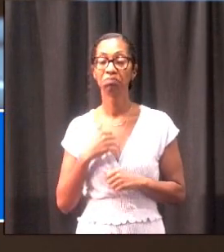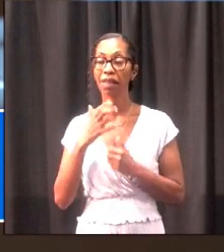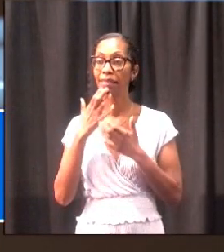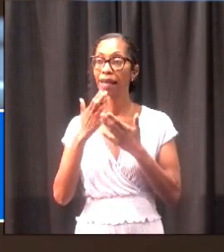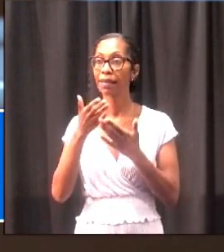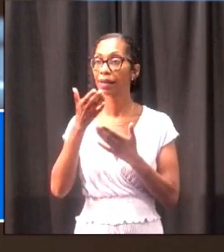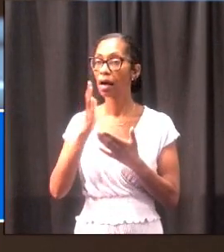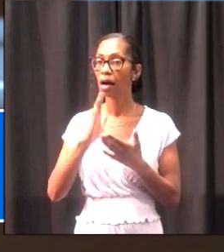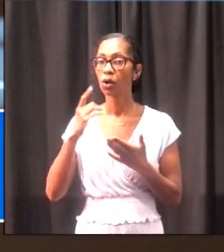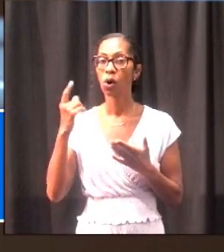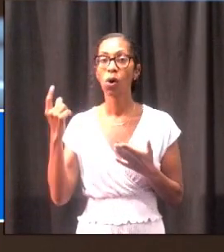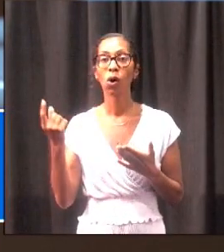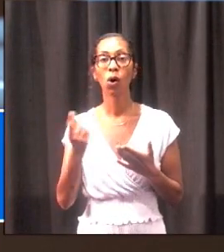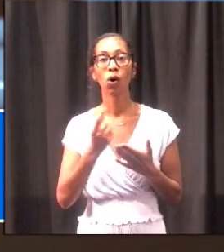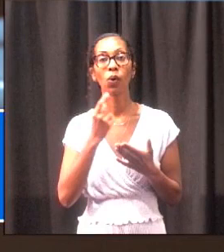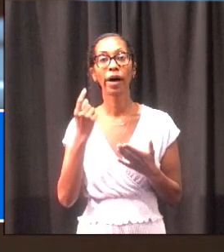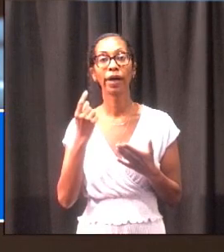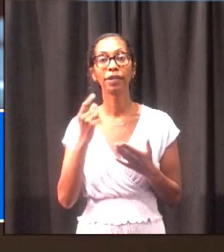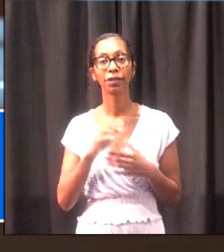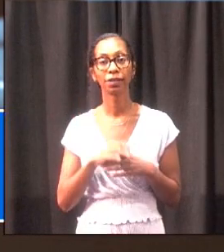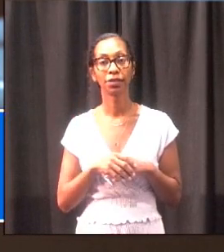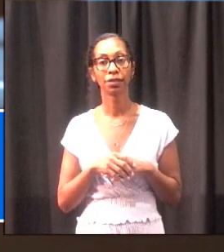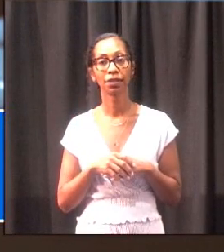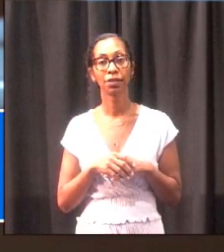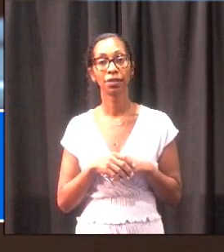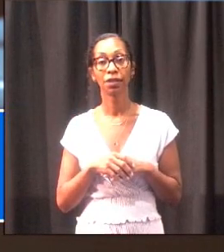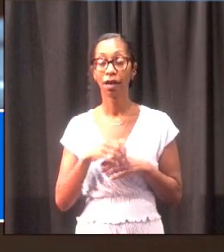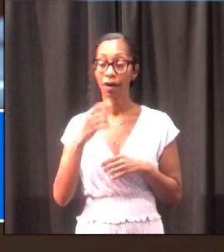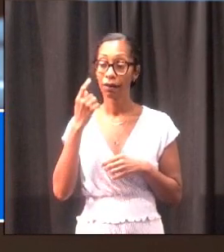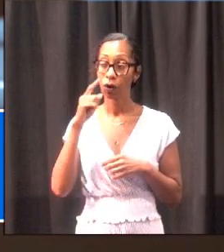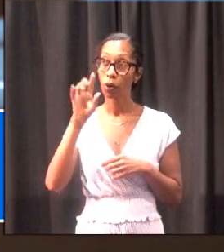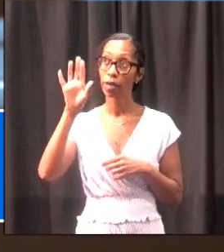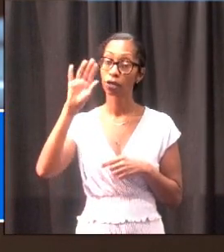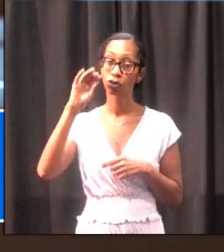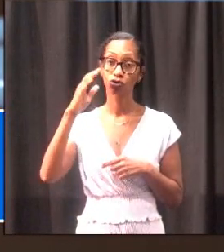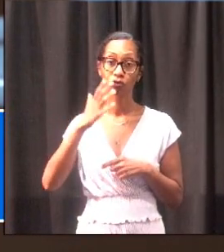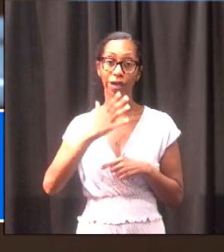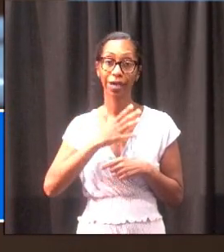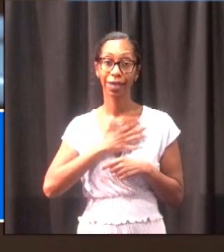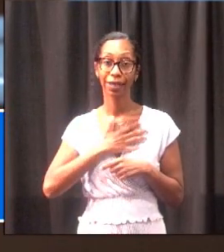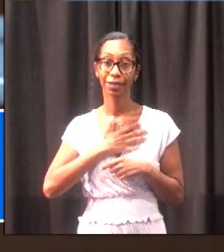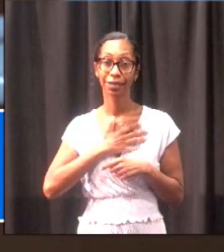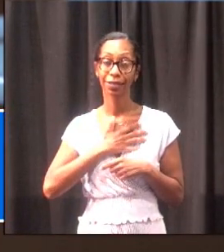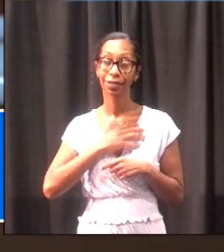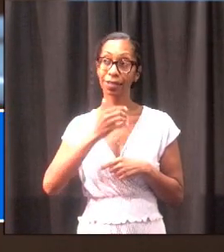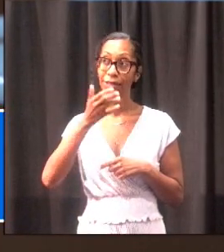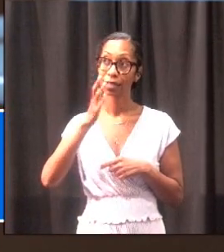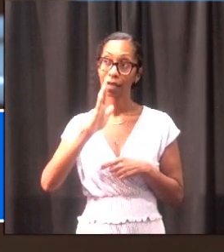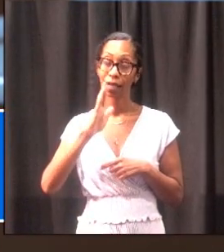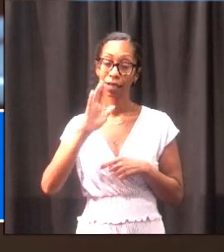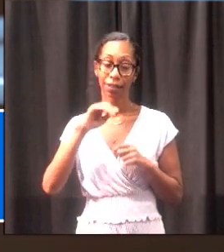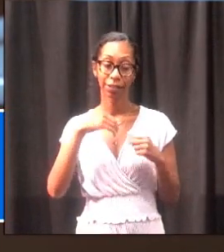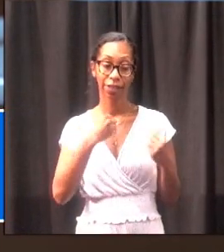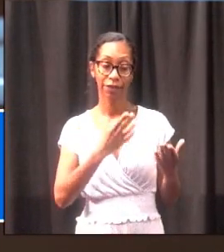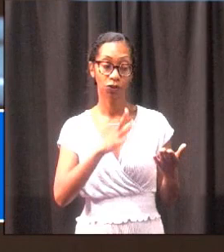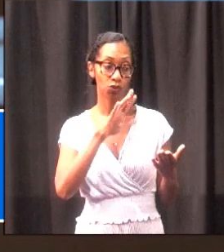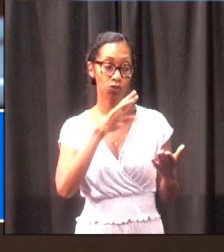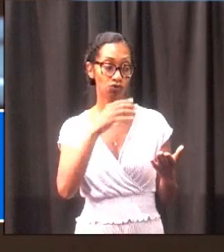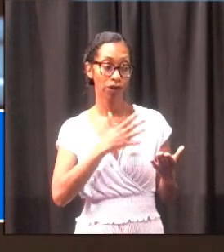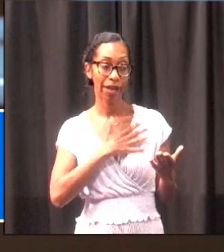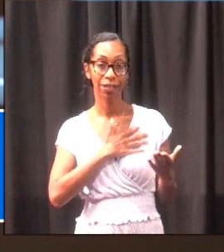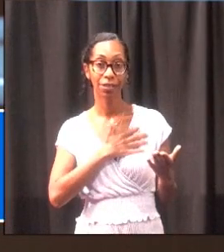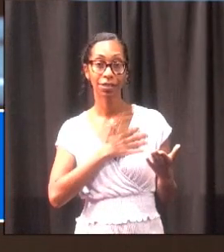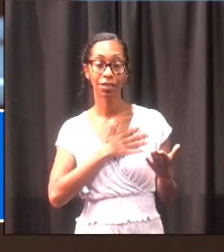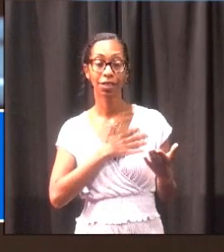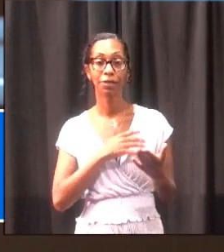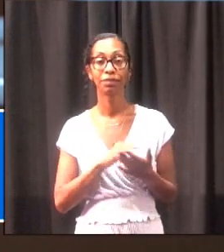you for the grace of God, which was given to you by Christ Jesus.